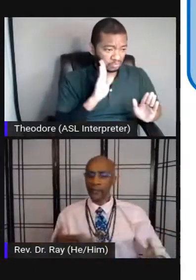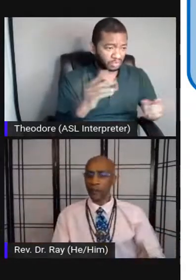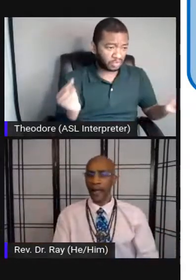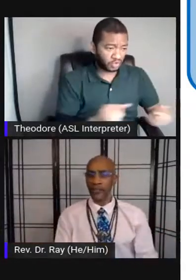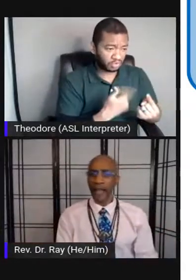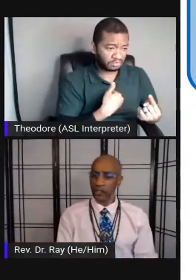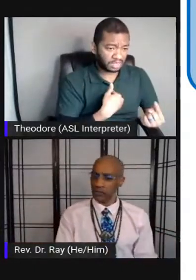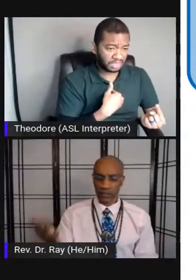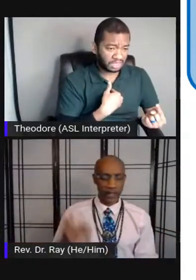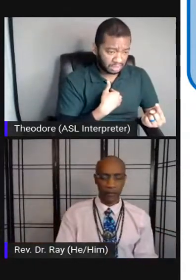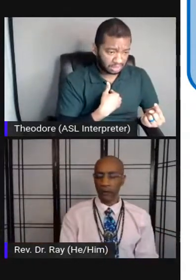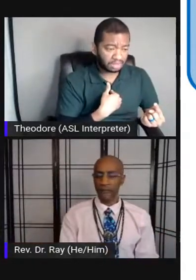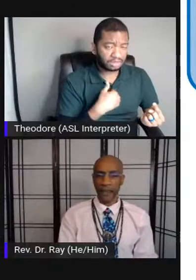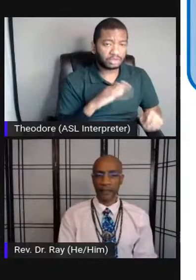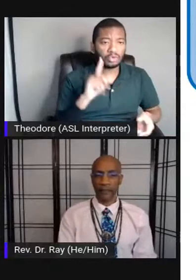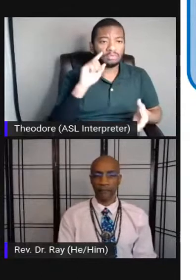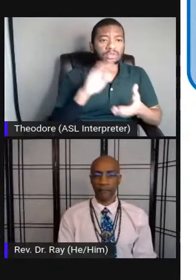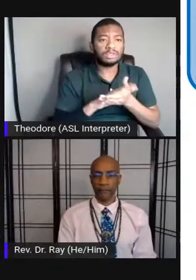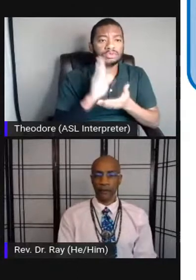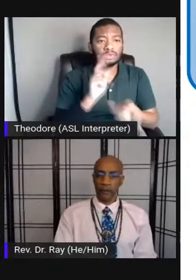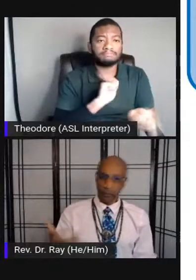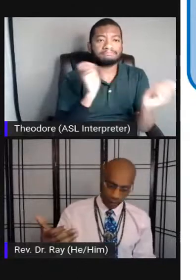It inspires actions. Same thing with faith.